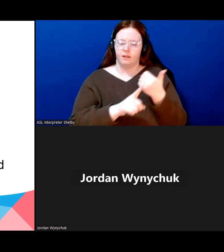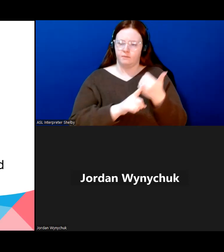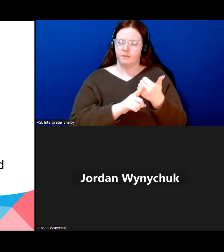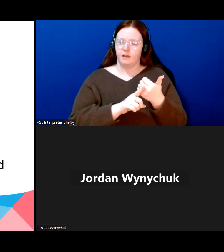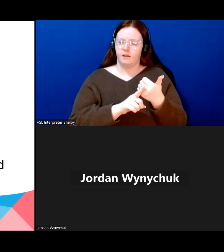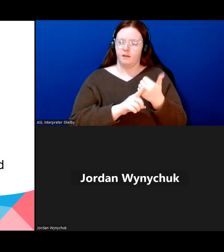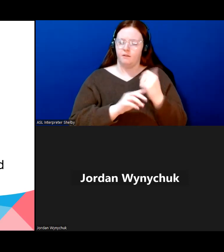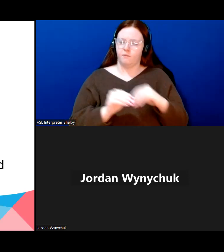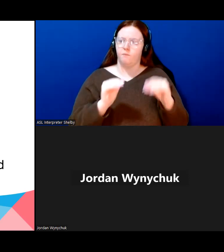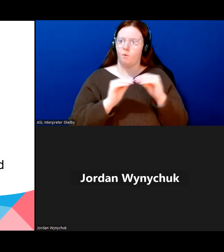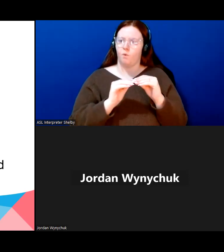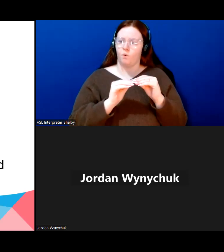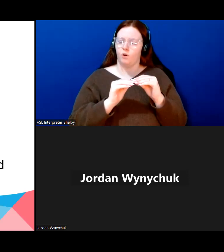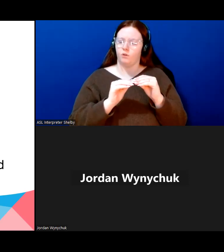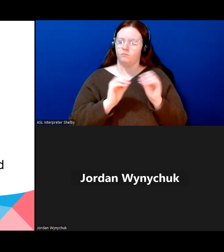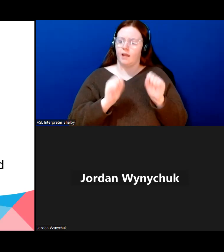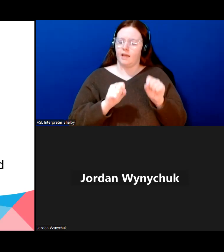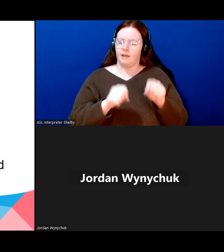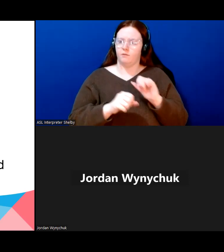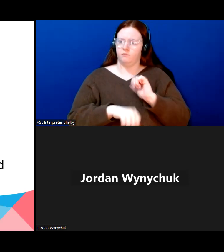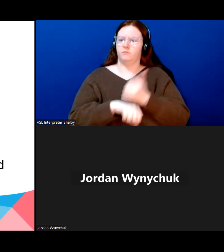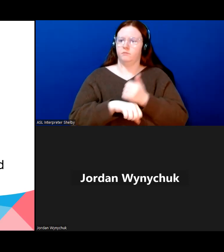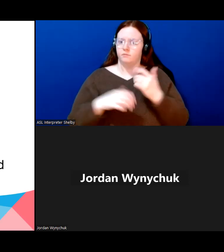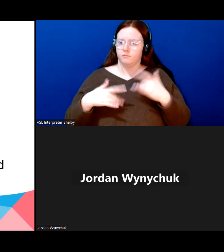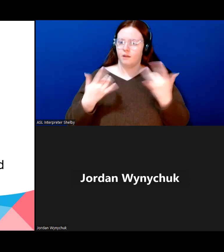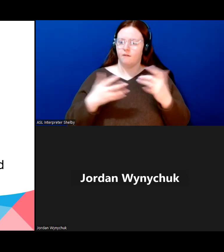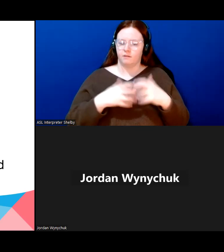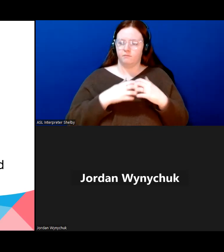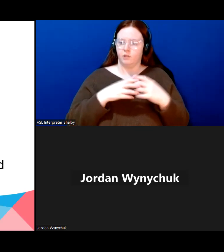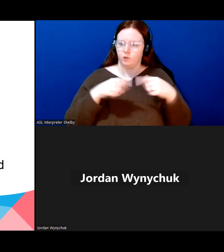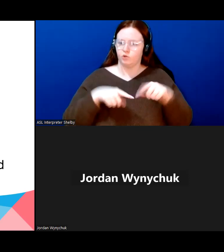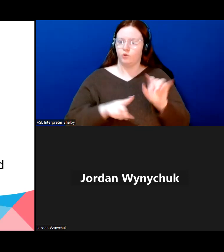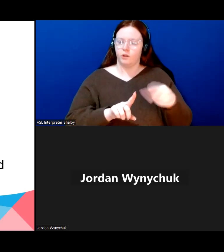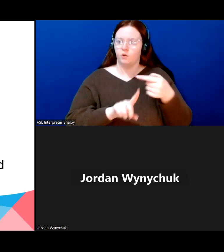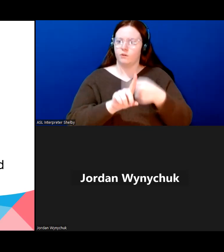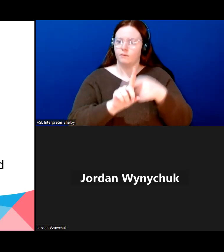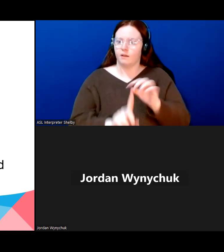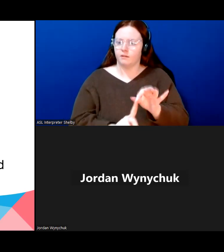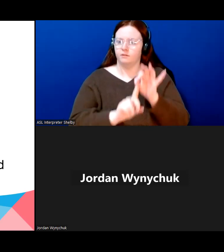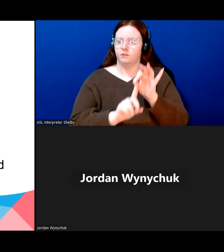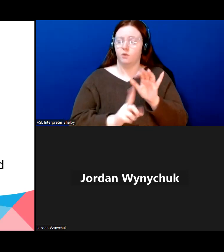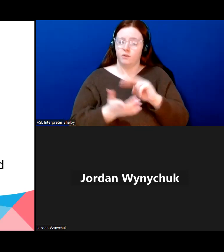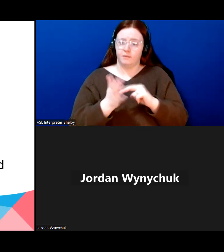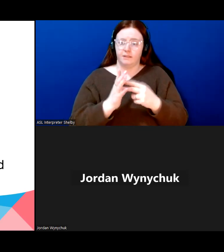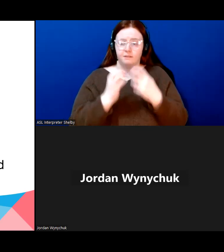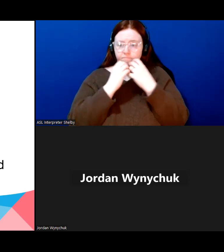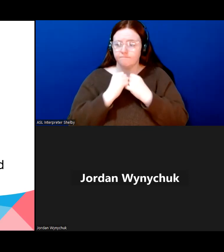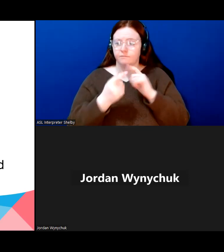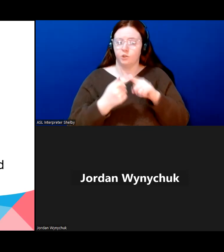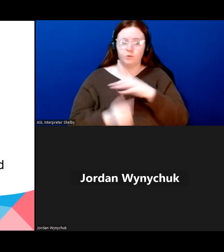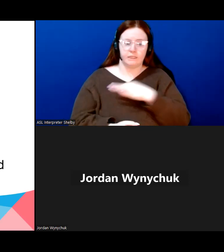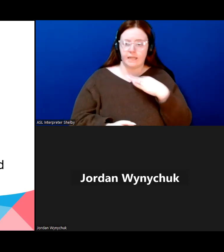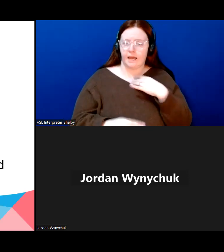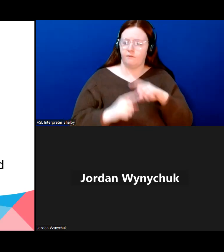having events during these times, and it means a lot to employees, but also the general public. For